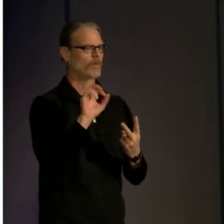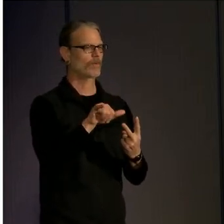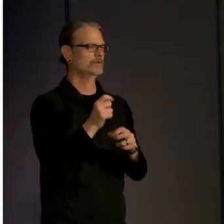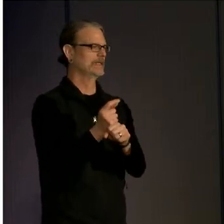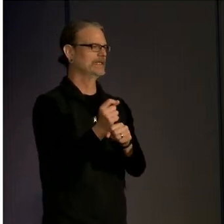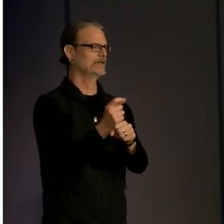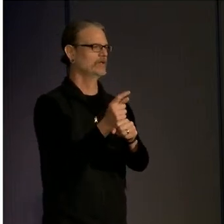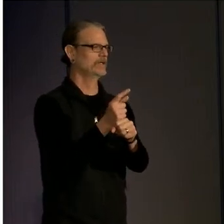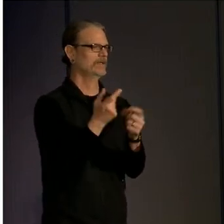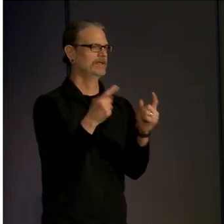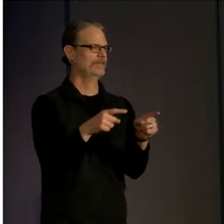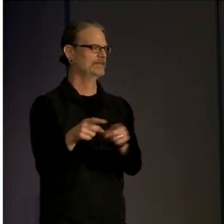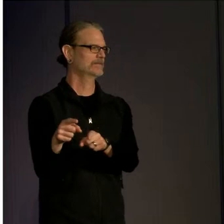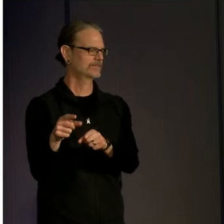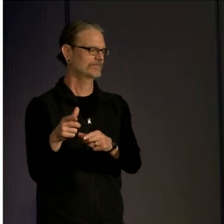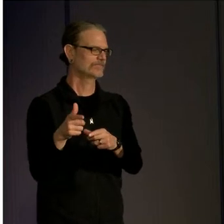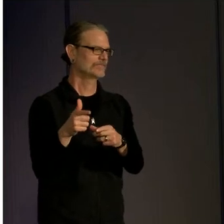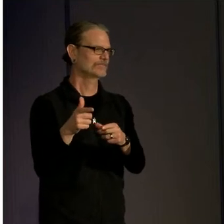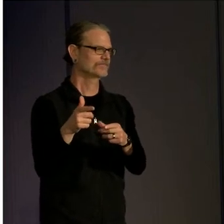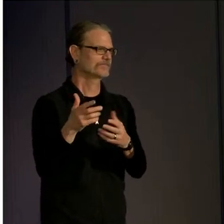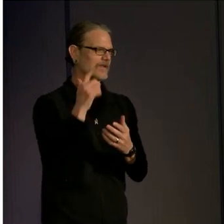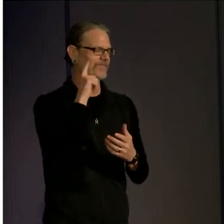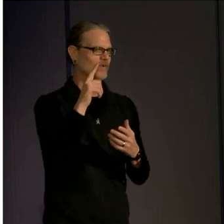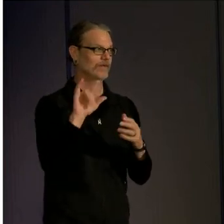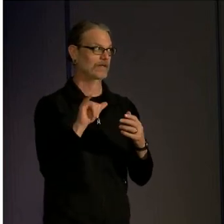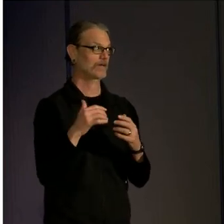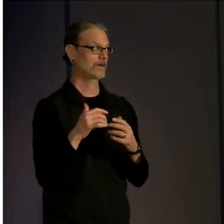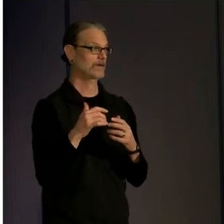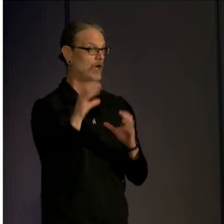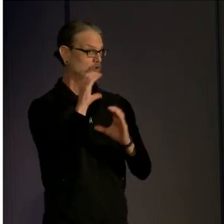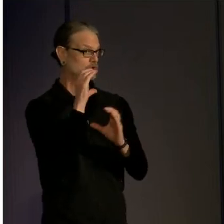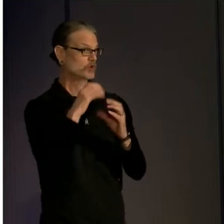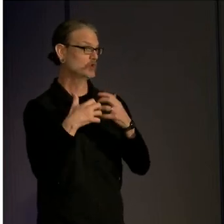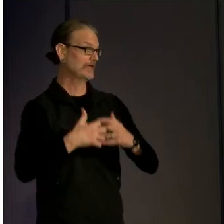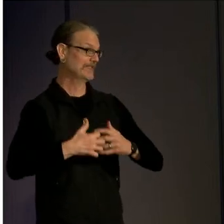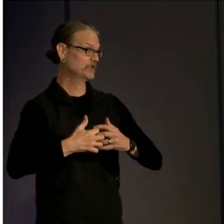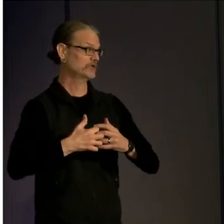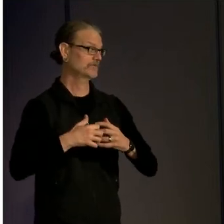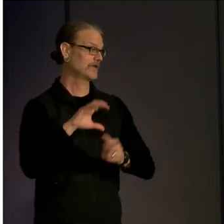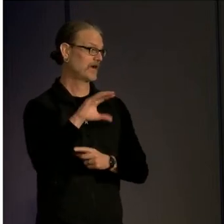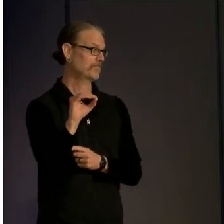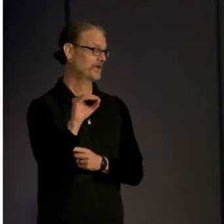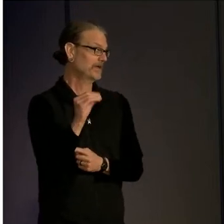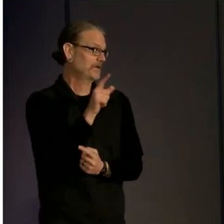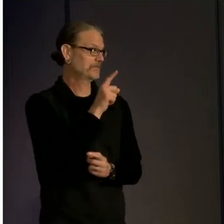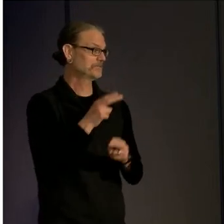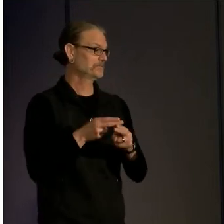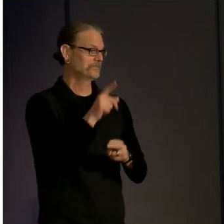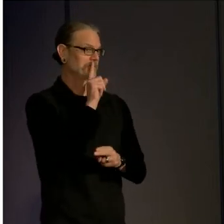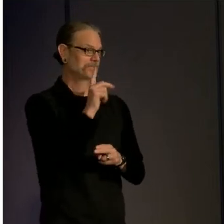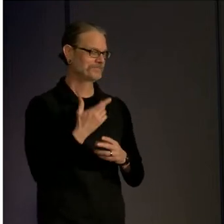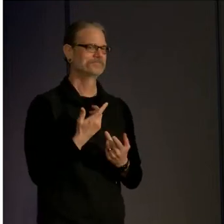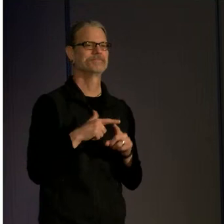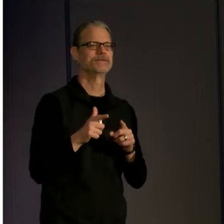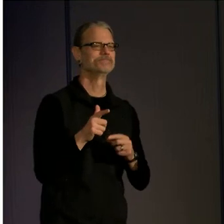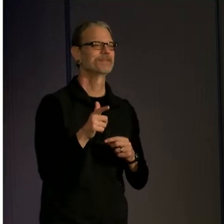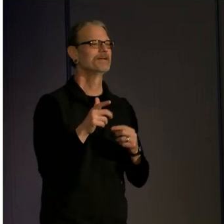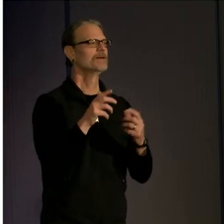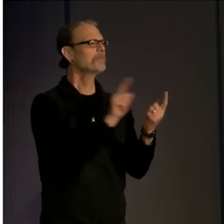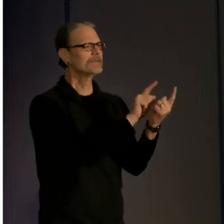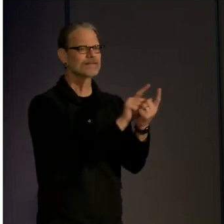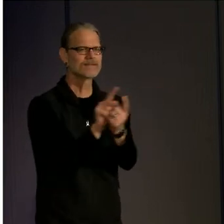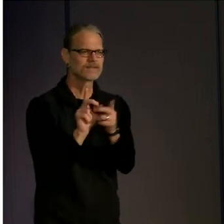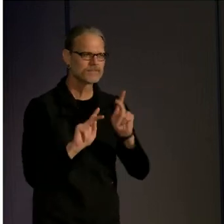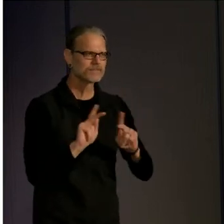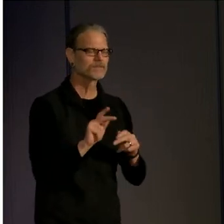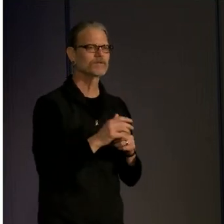those yearly events that happened with that large search engine company, just meeting people in the hotel bar and meeting people just here